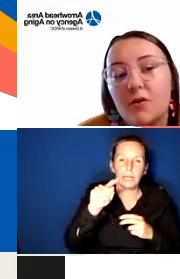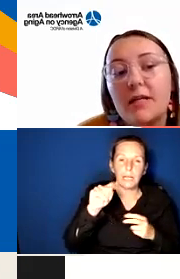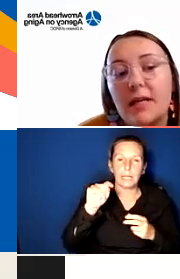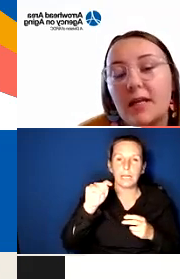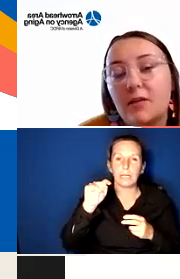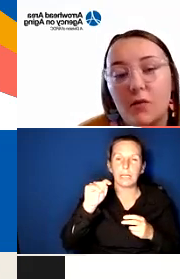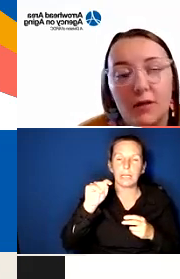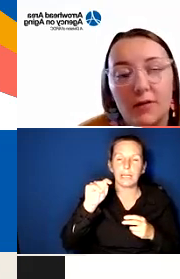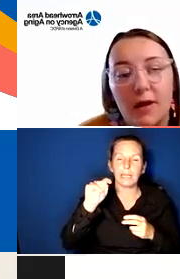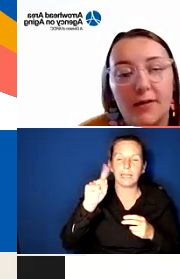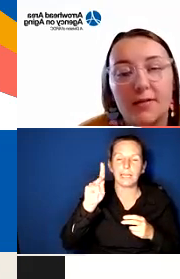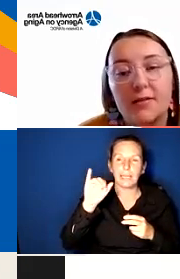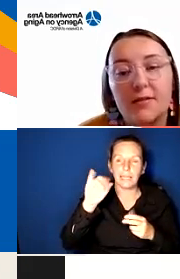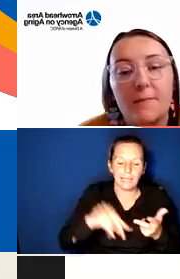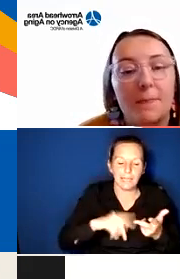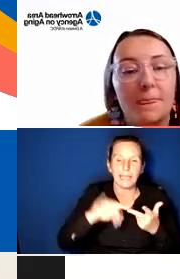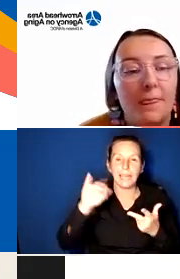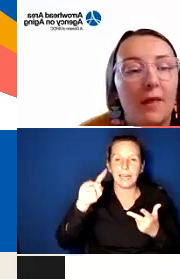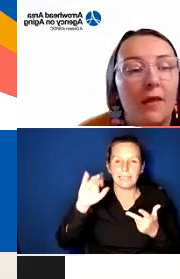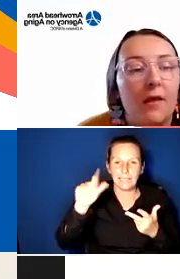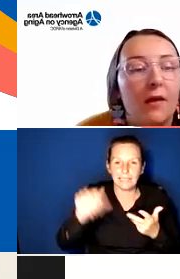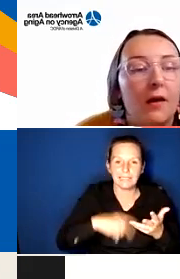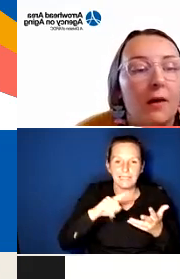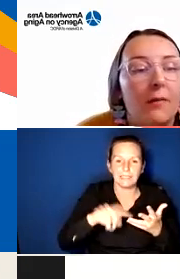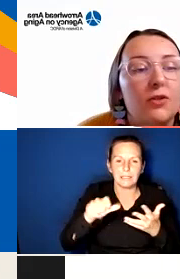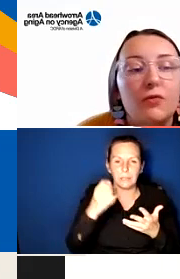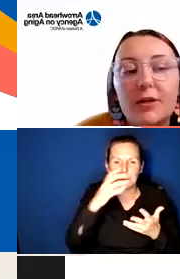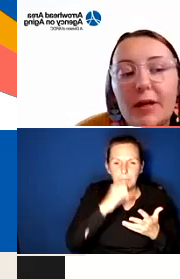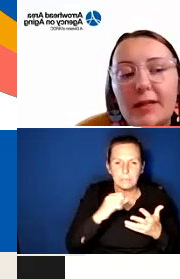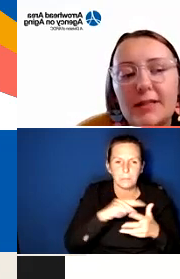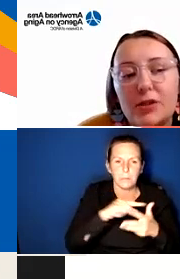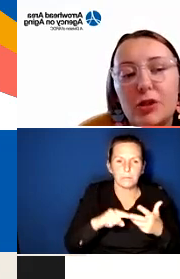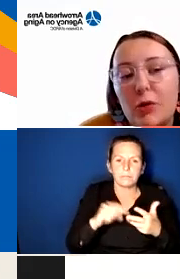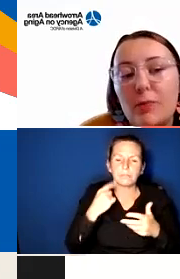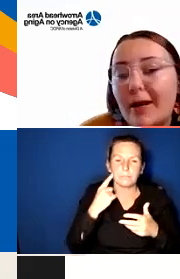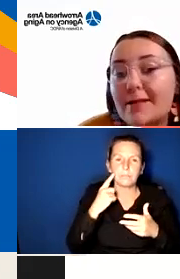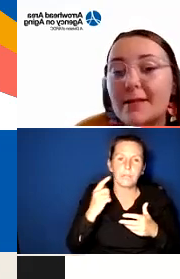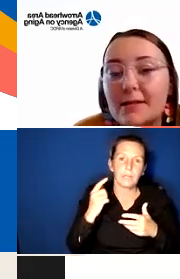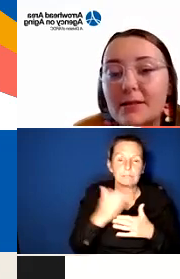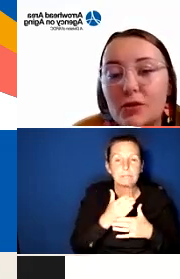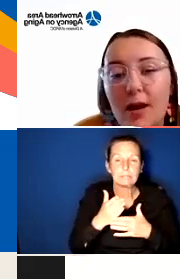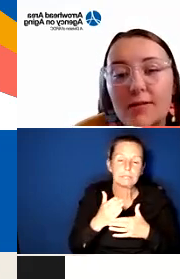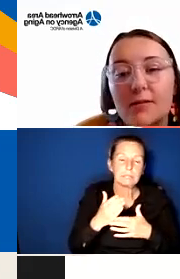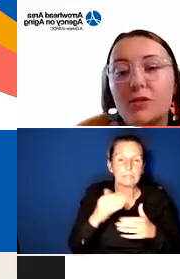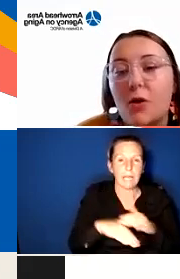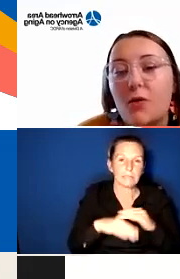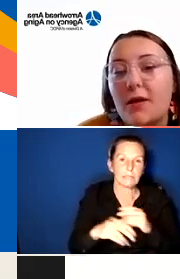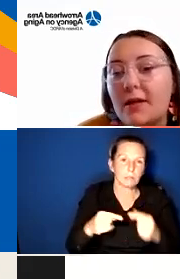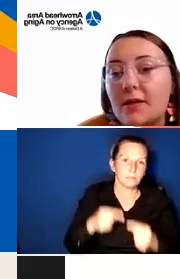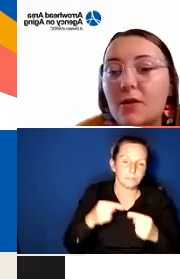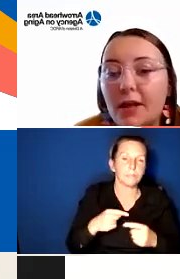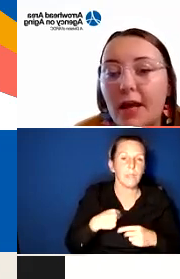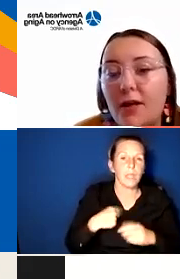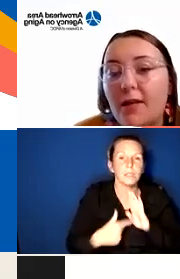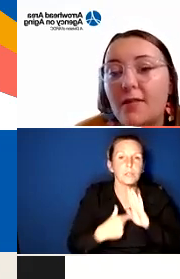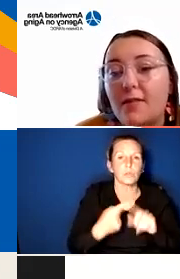are also indicating low vehicle access. And to reiterate, these are shown by census tracts. So